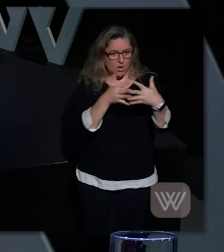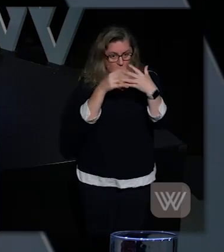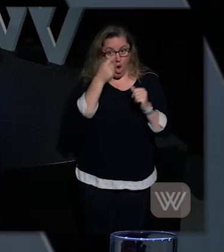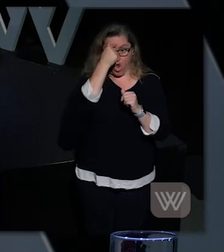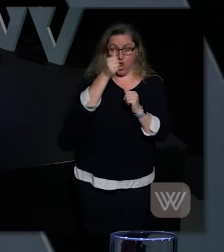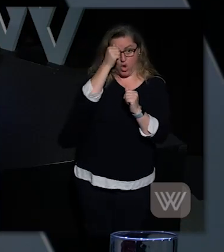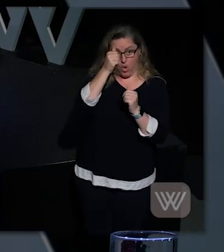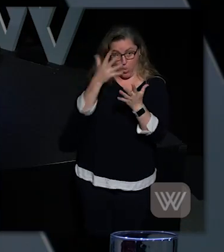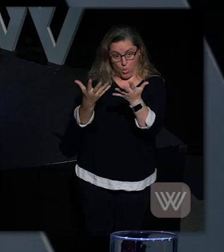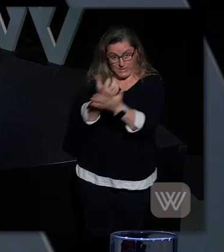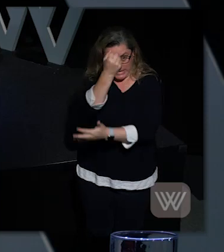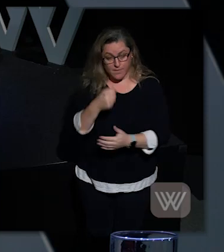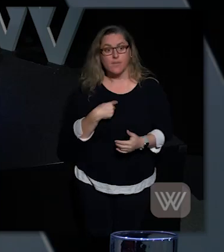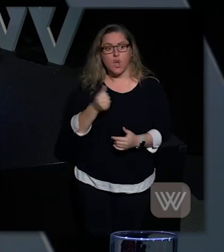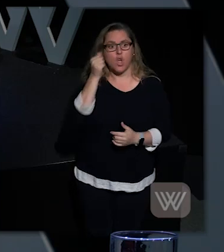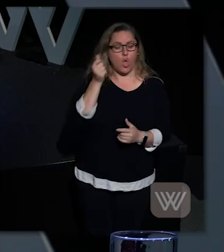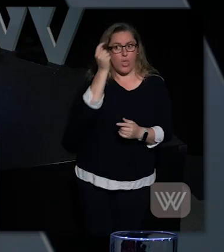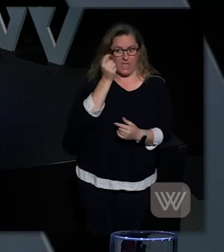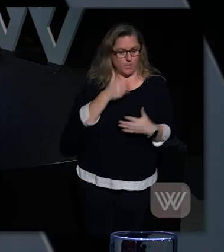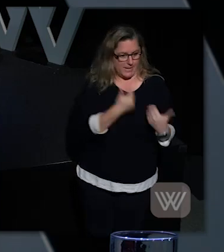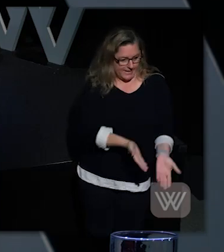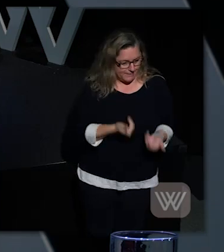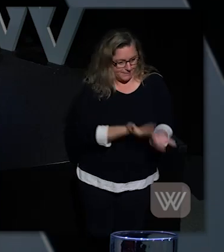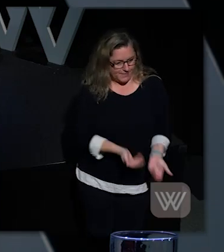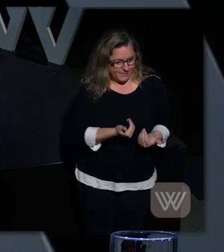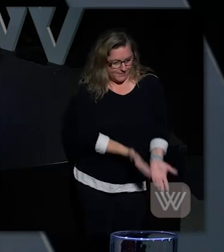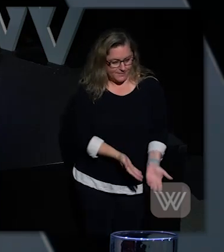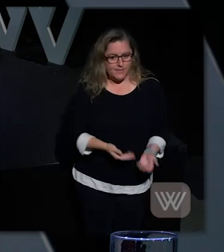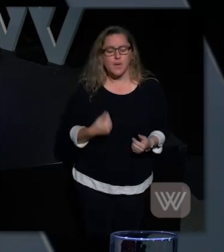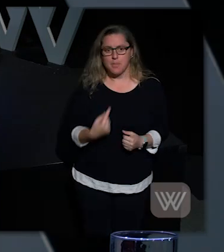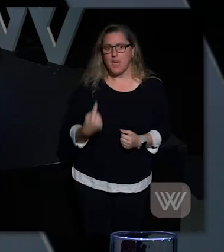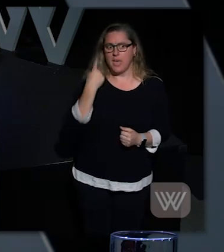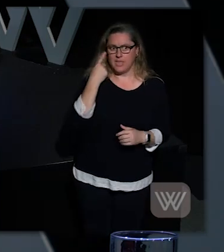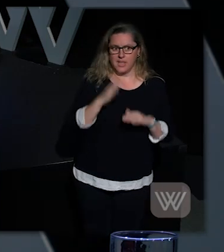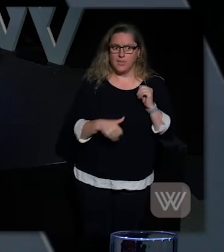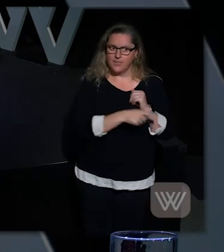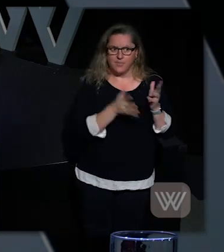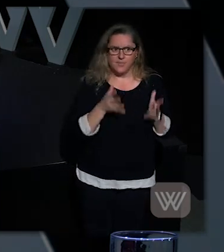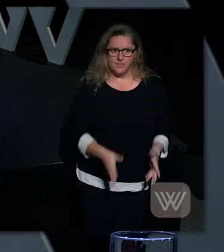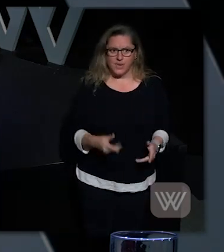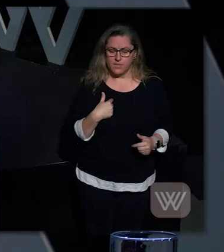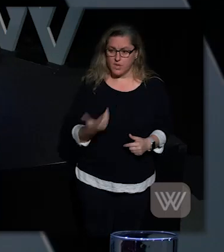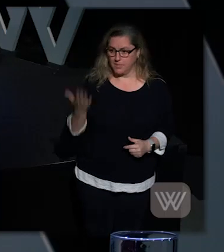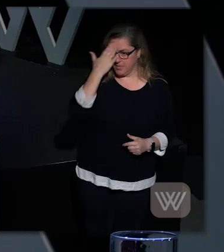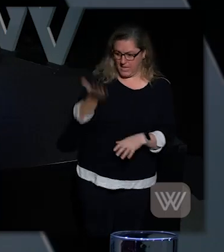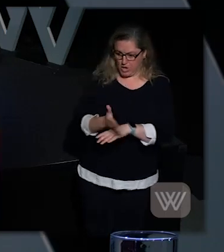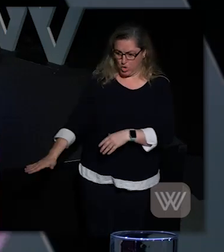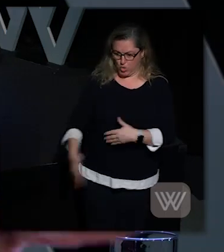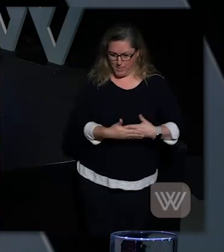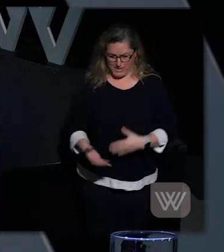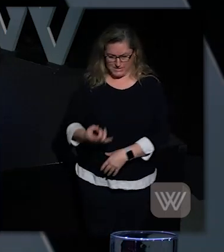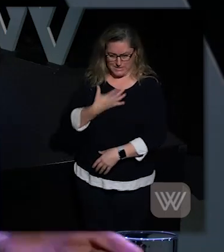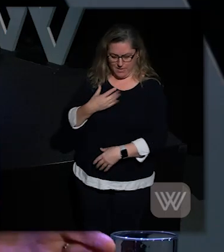he's getting a lot of therapy. But yeah, I think about him all the time. And so that was really hard as a mother. Like, I had a brand new baby